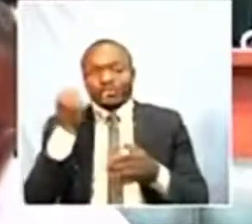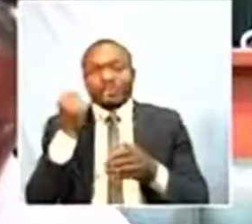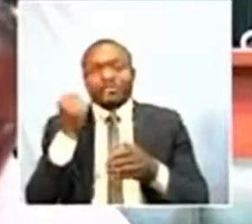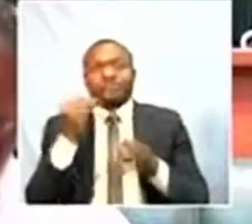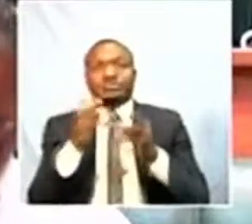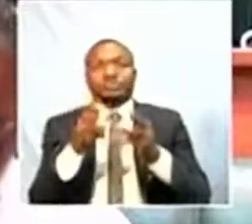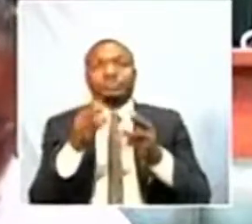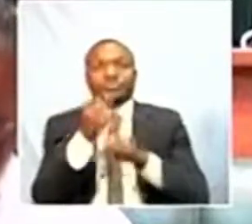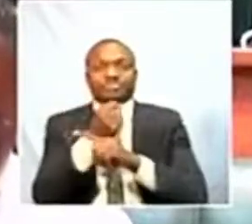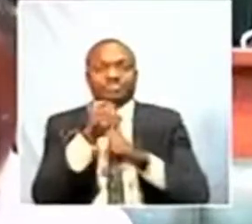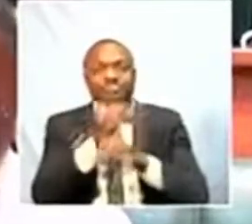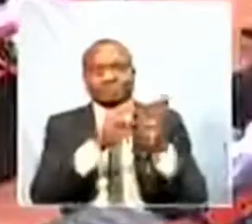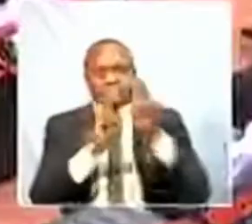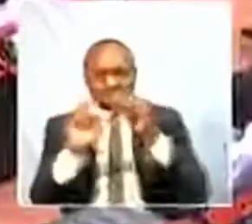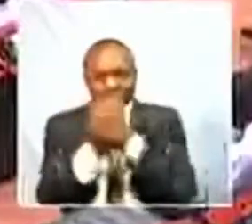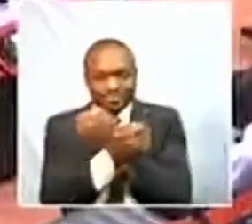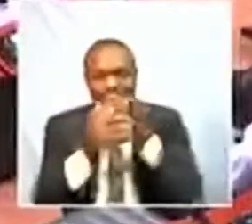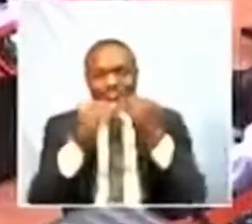I thank you.